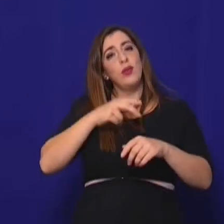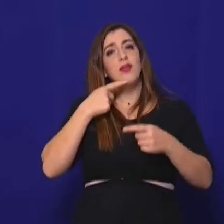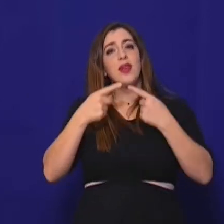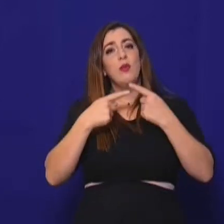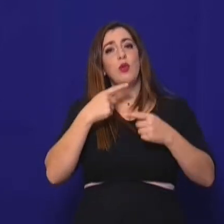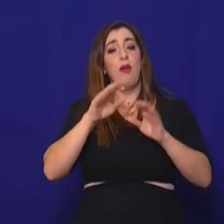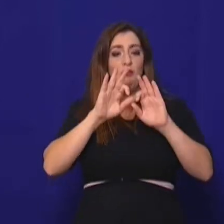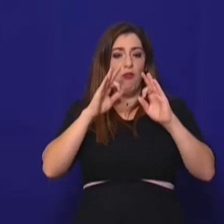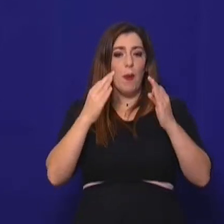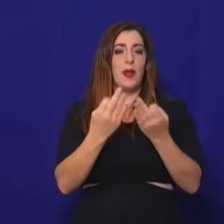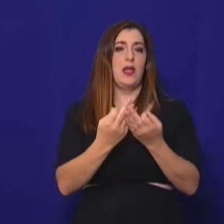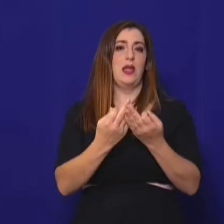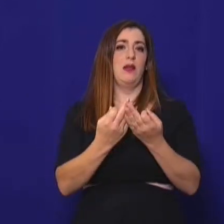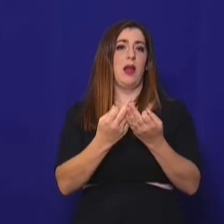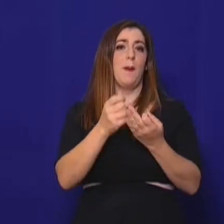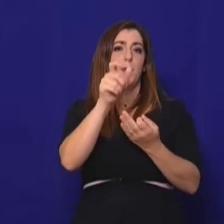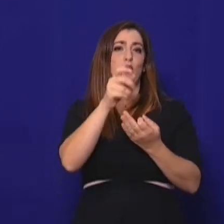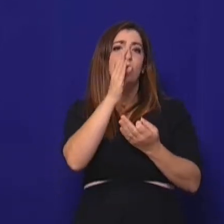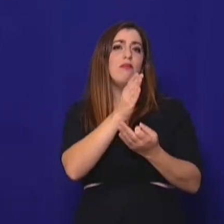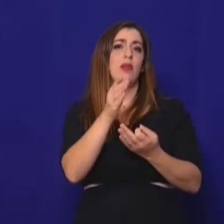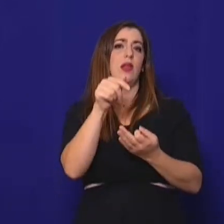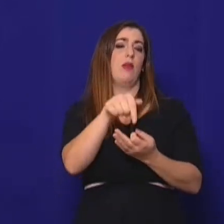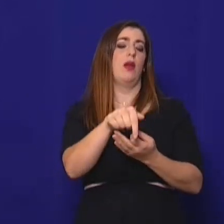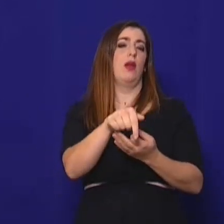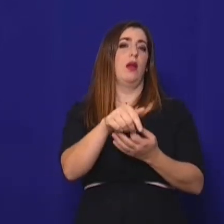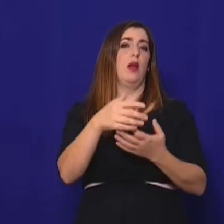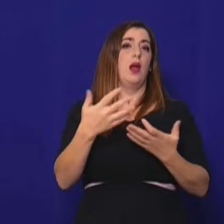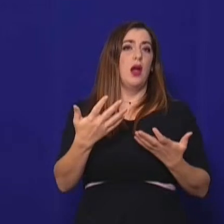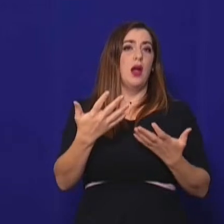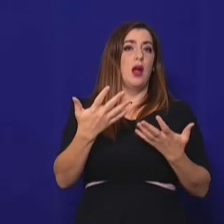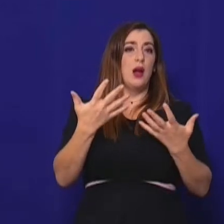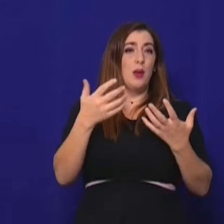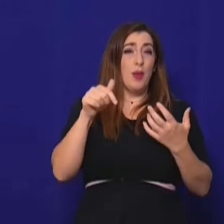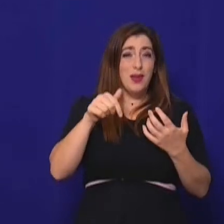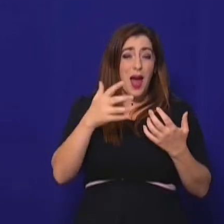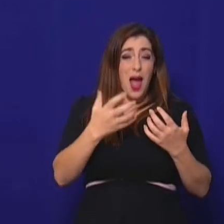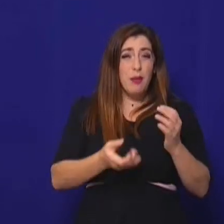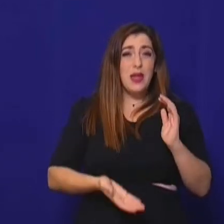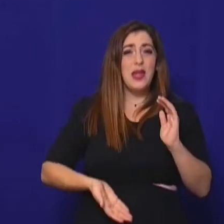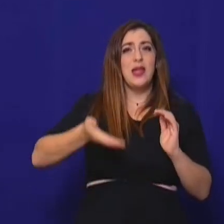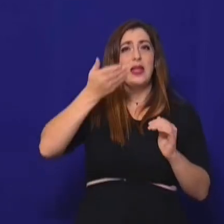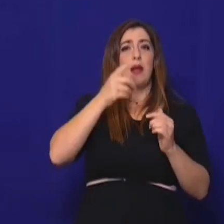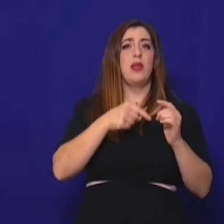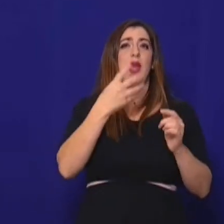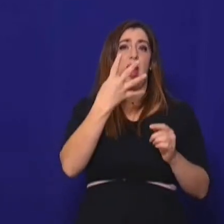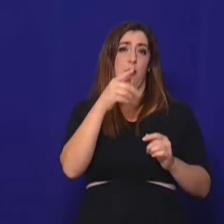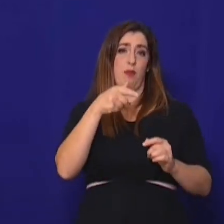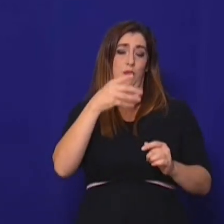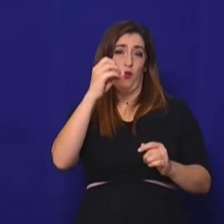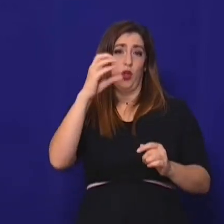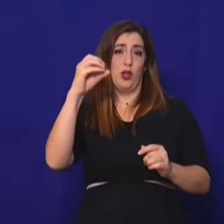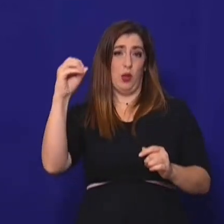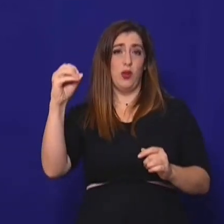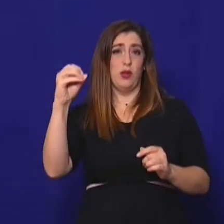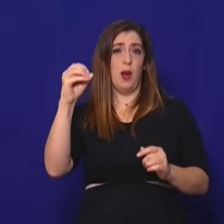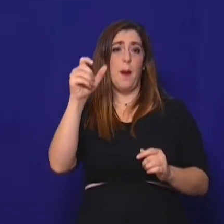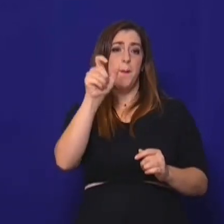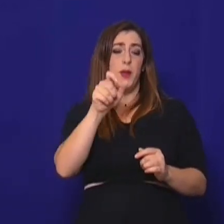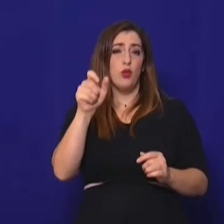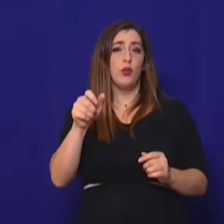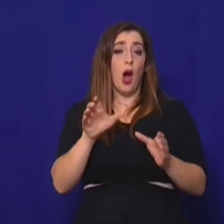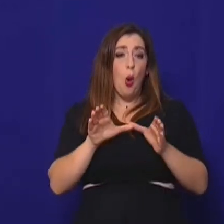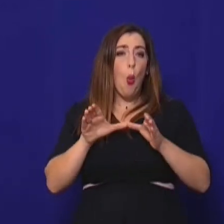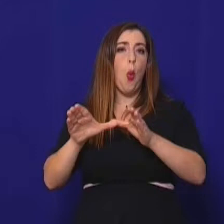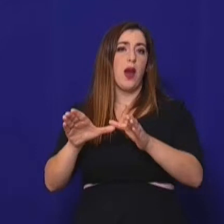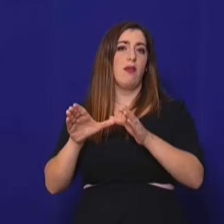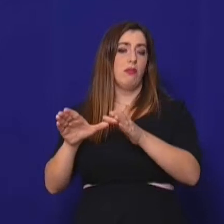Jew inkella ma' nies li qegħdin f'kwarantina, tajjeb ngħid li għandna fuq minn 4,000 persuna bħalissa qiegħed f'kwarantina. Hemmhekk nifhmu li